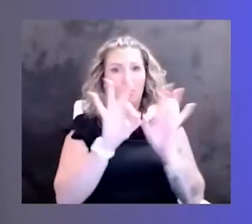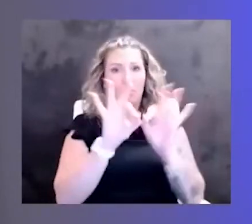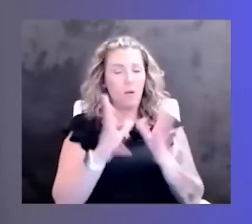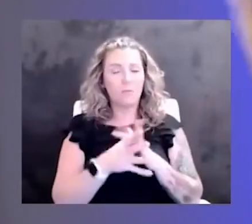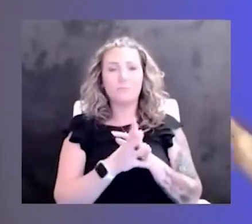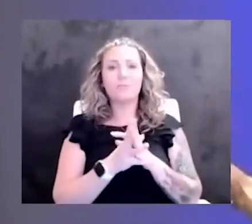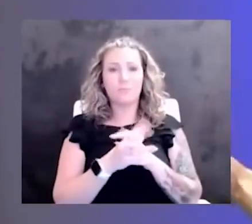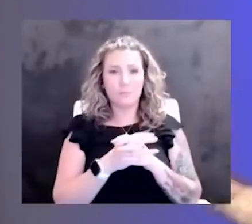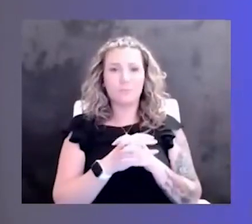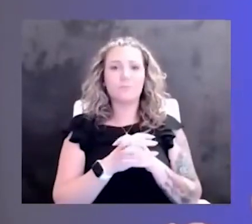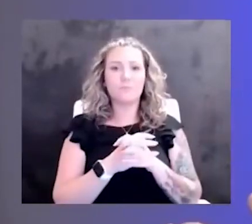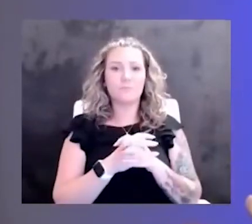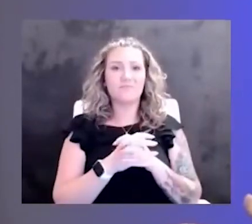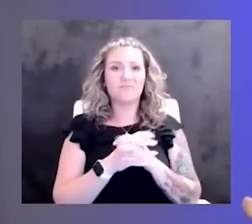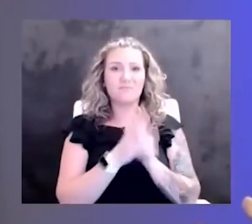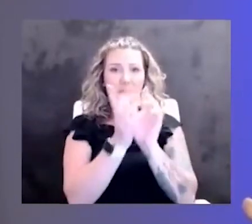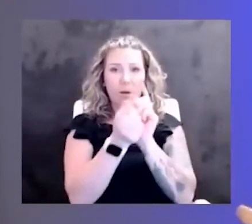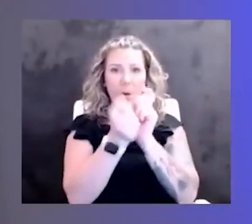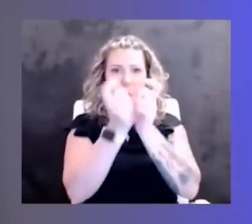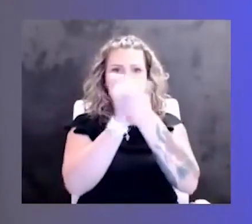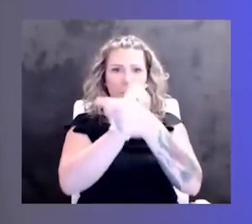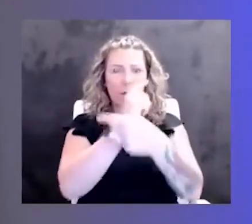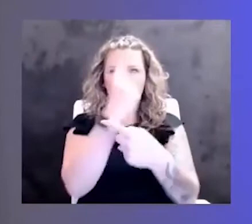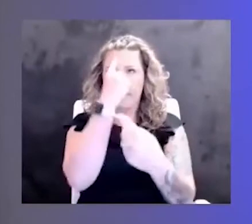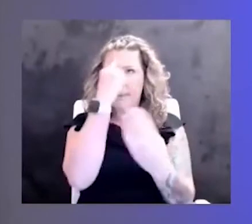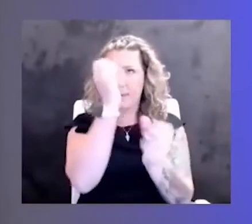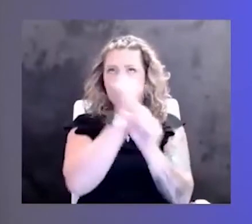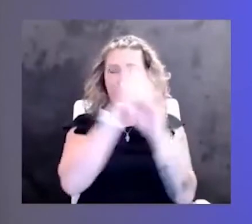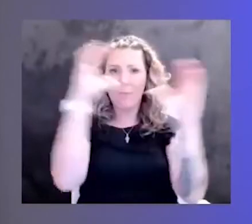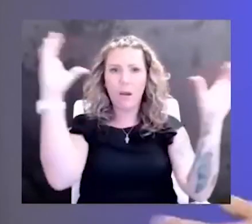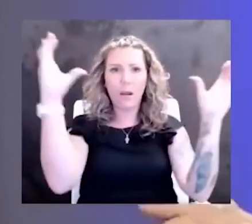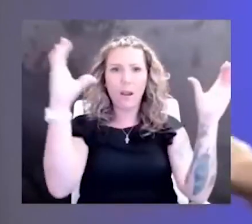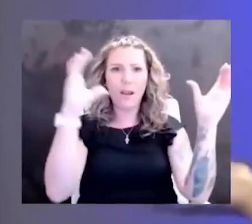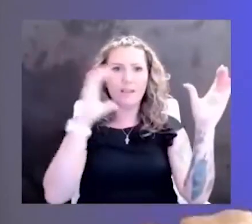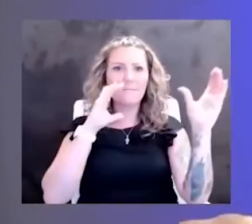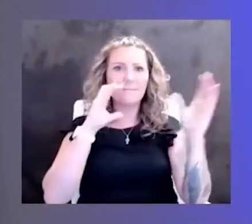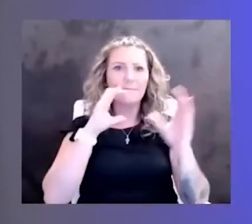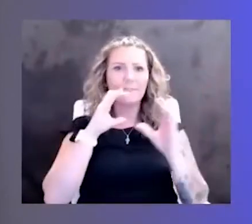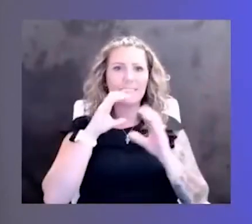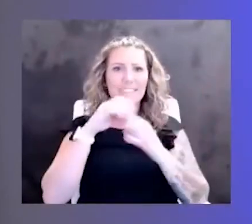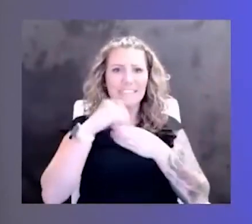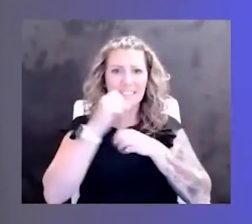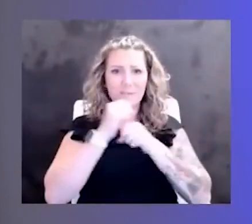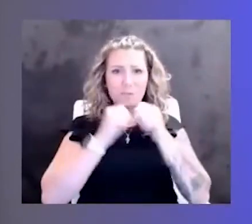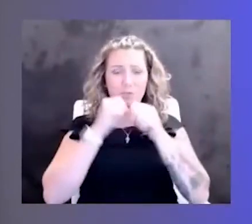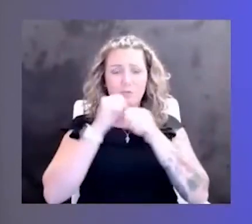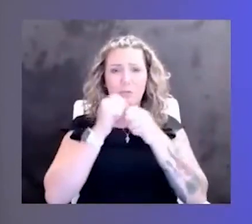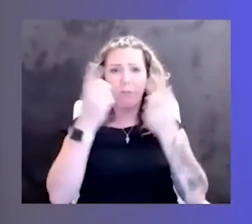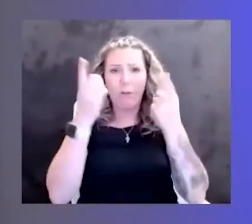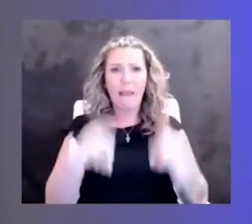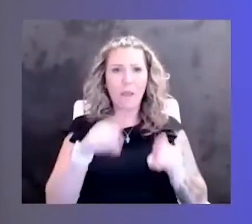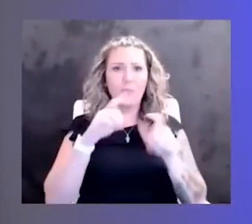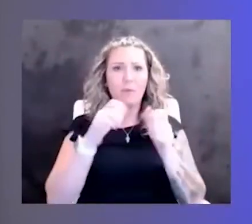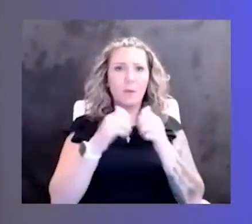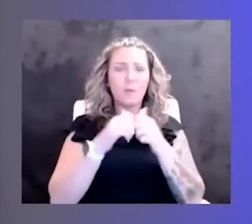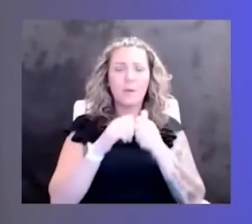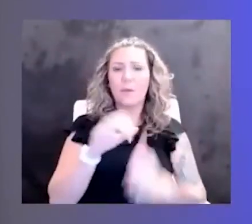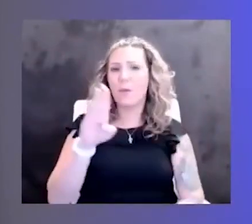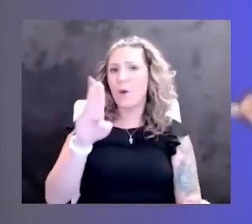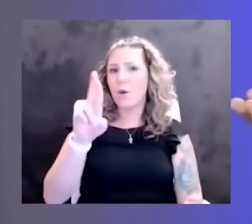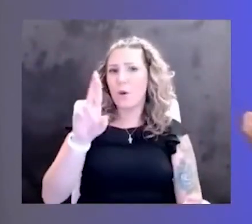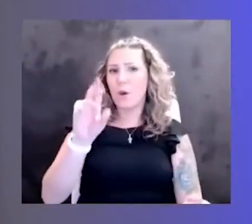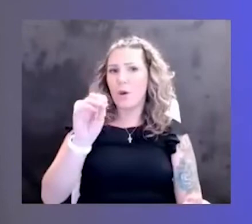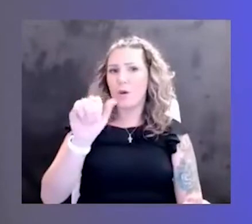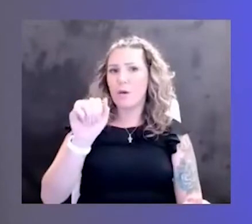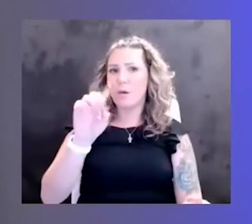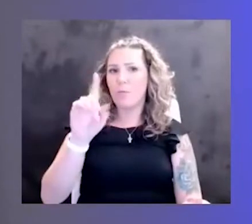the evolution of what we think of as infrastructure is happening in broadband. I mean, in my